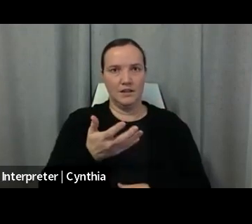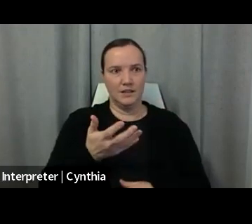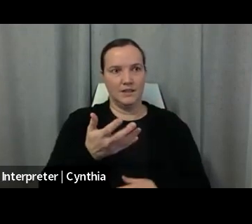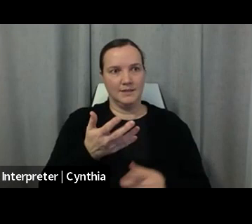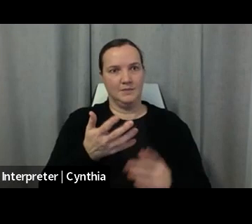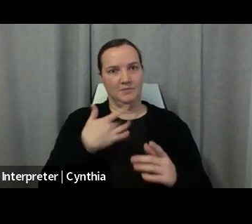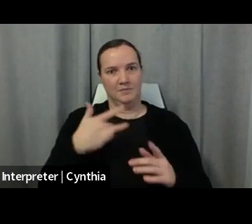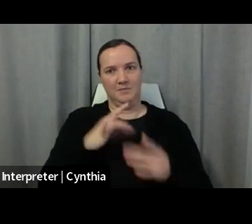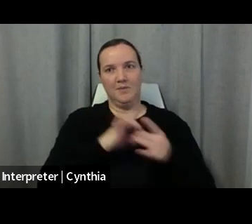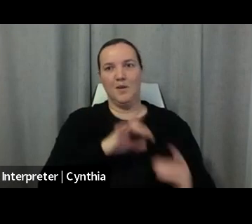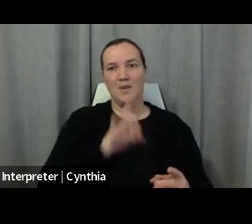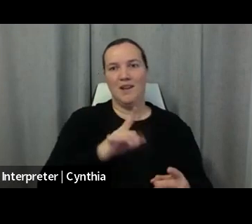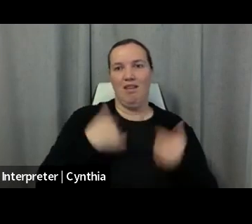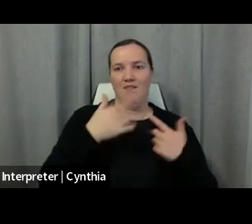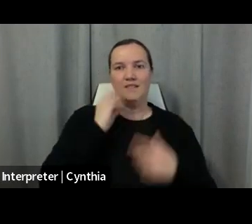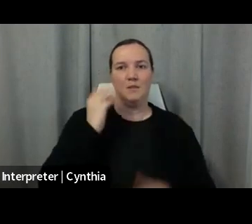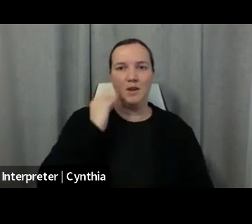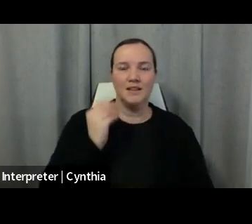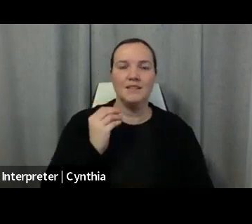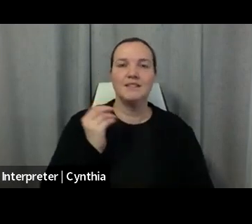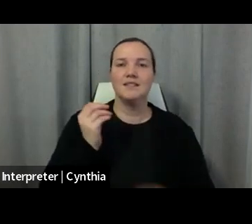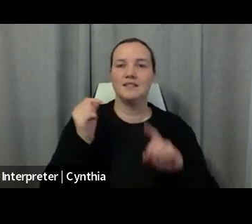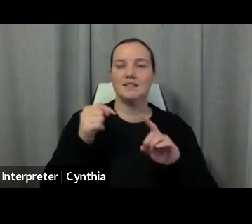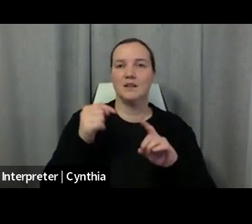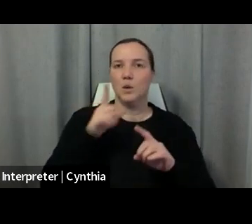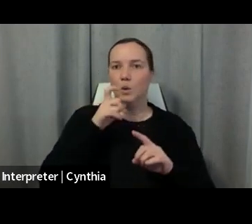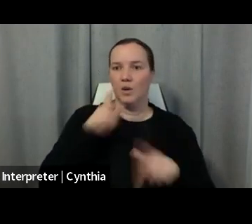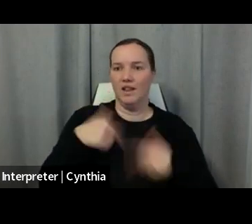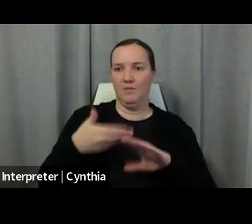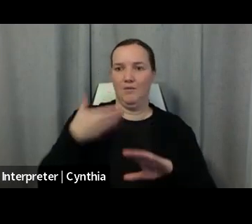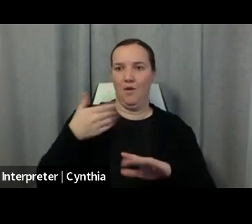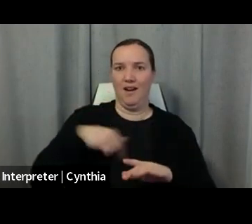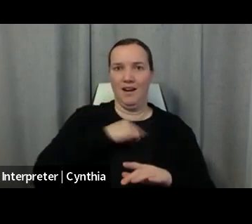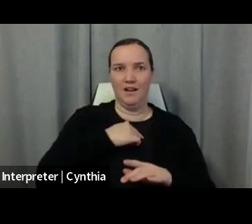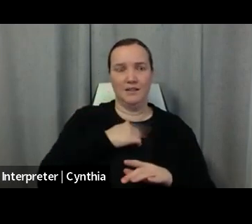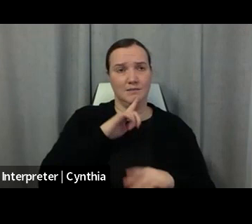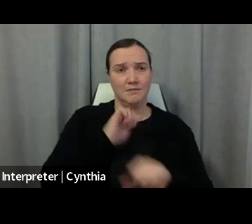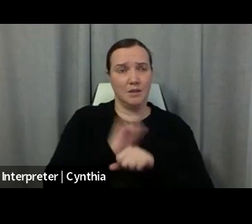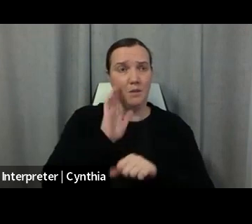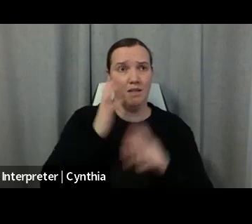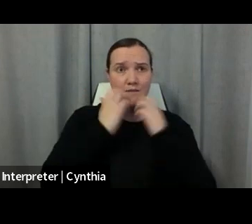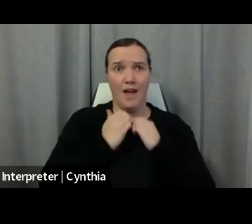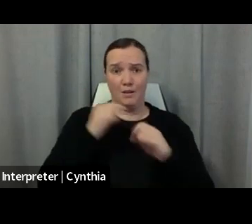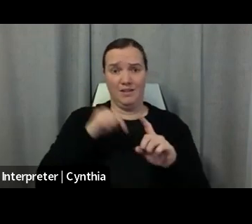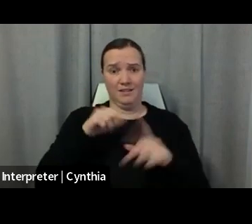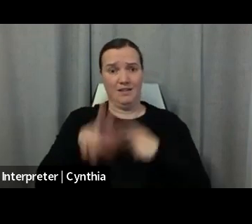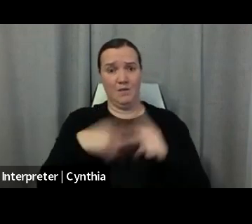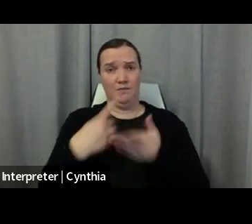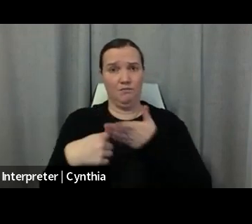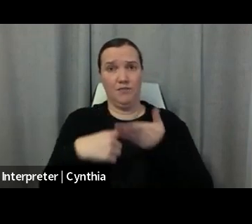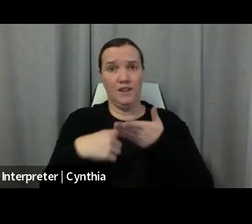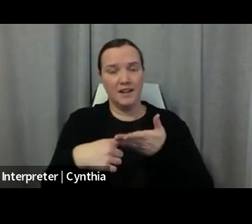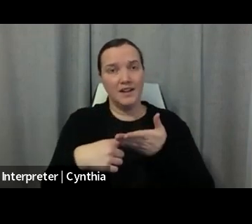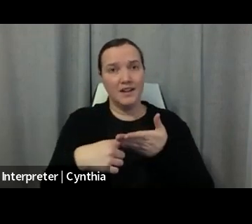experiences, I think the folks that went before us would have valued having these spaces, didn't have those spaces. And I think we tell our stories sometimes to create